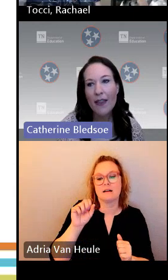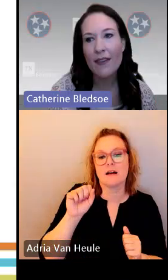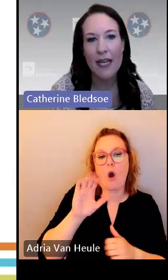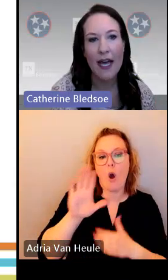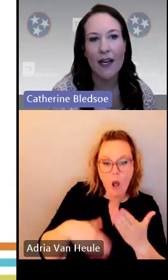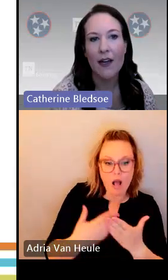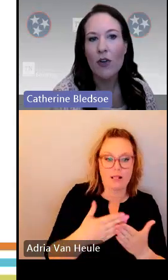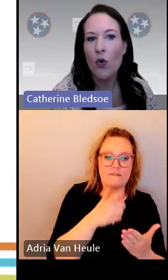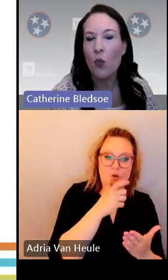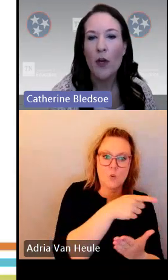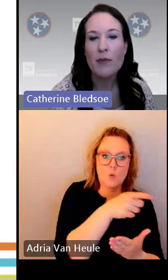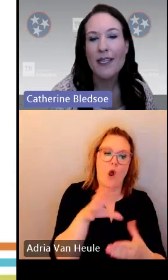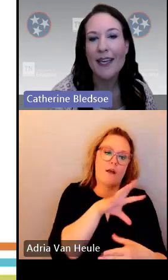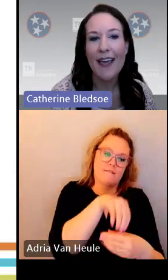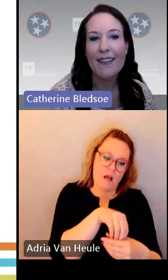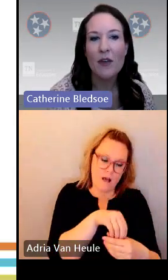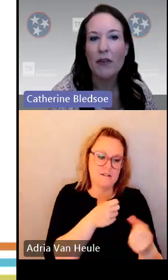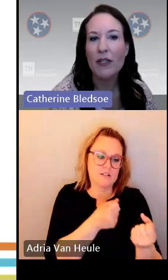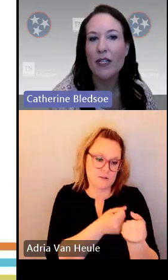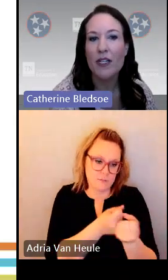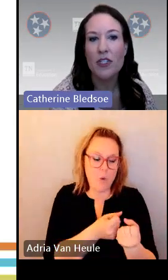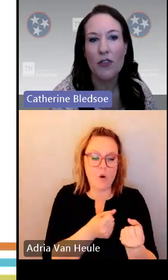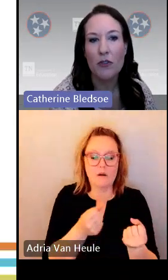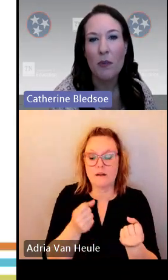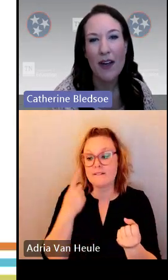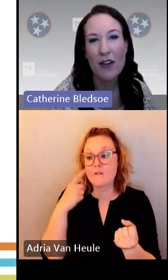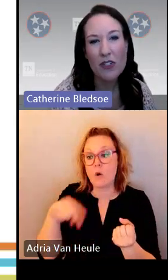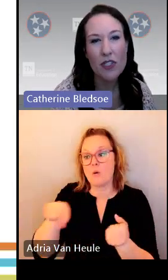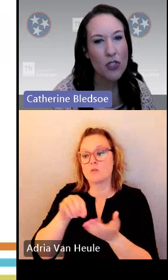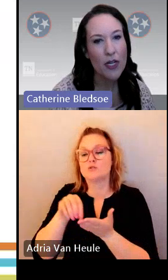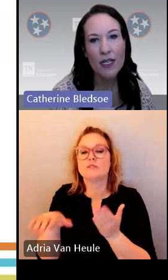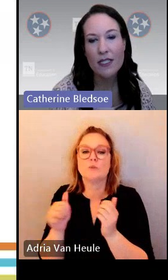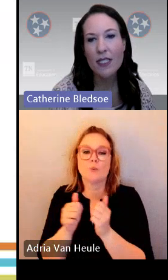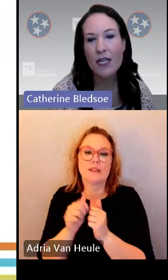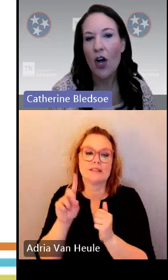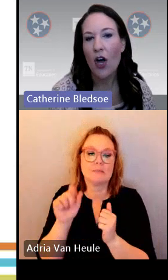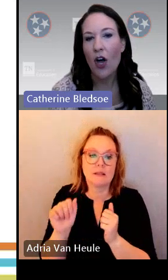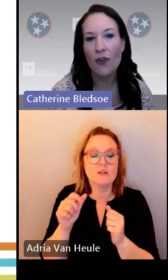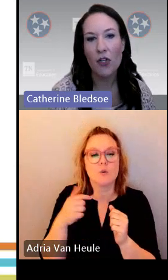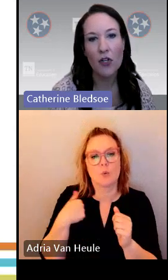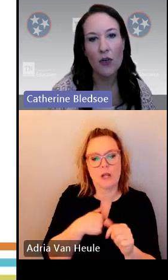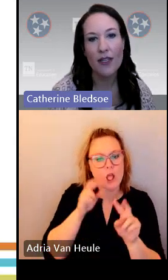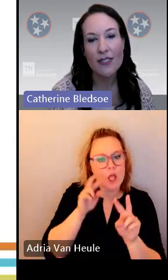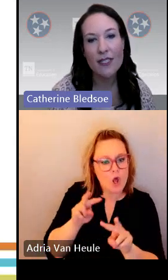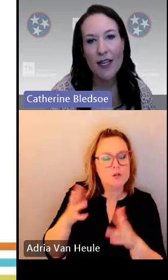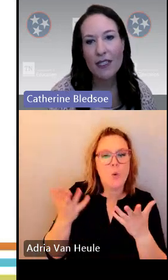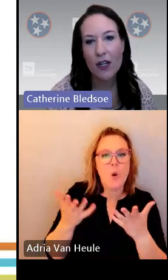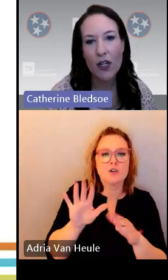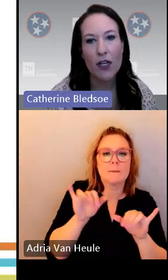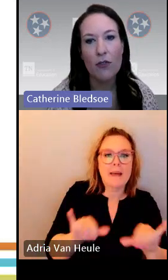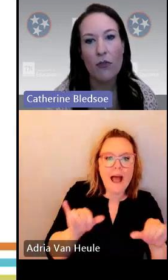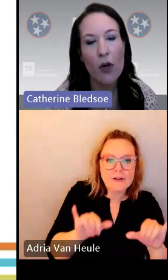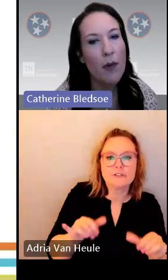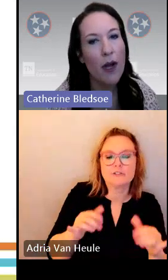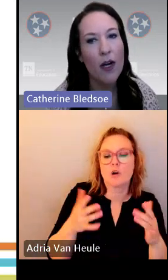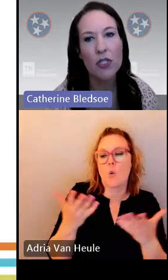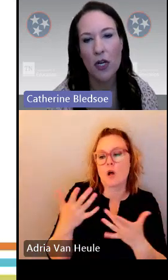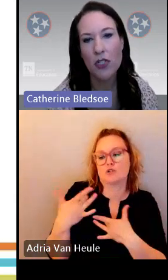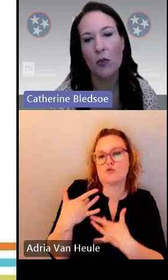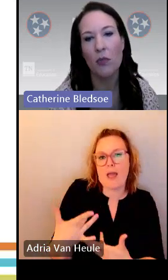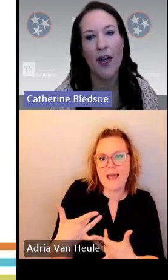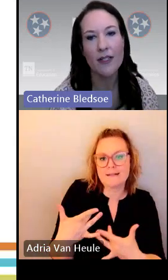by looking at this data, we hope to gain the ability to discern those patterns and trends, offer critical insights that are going to